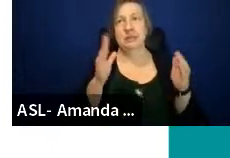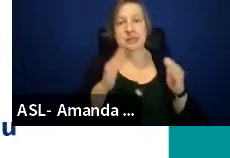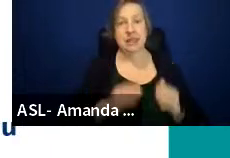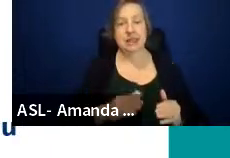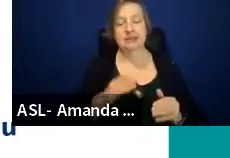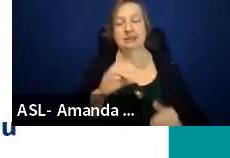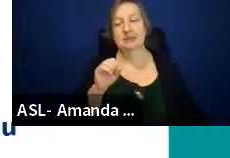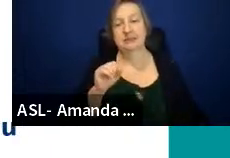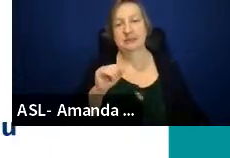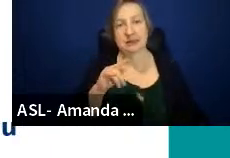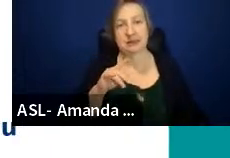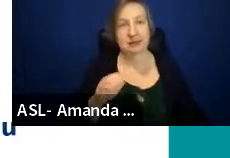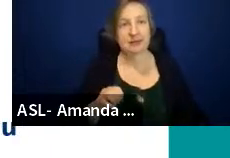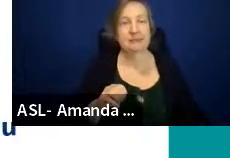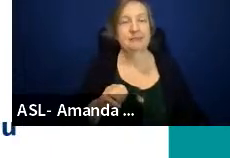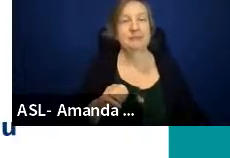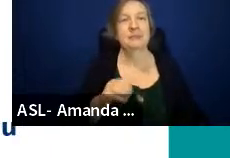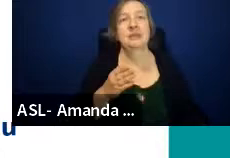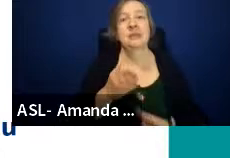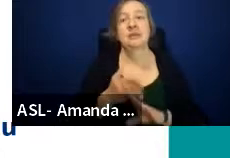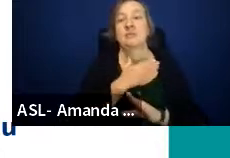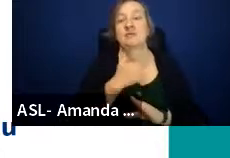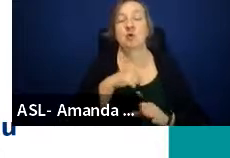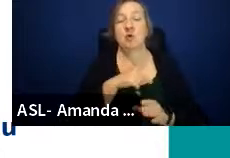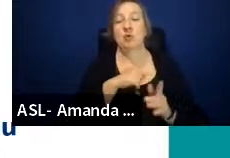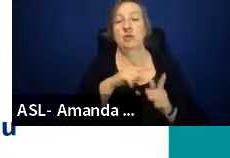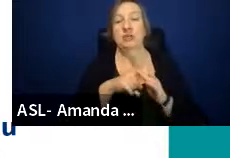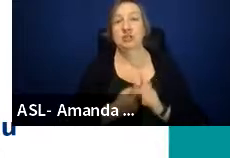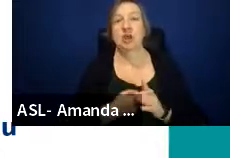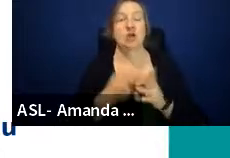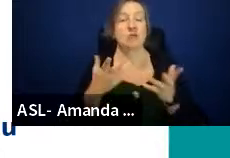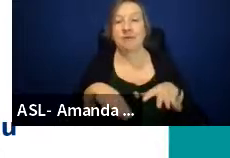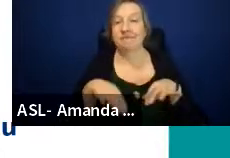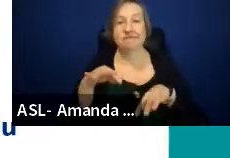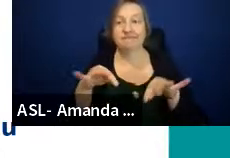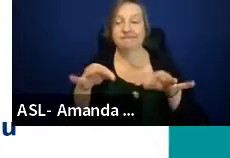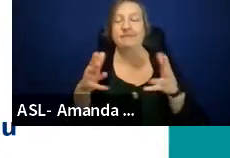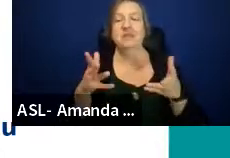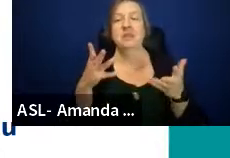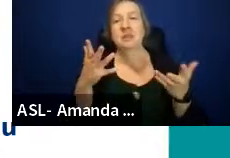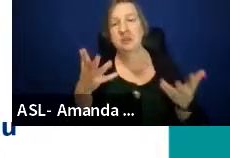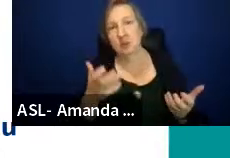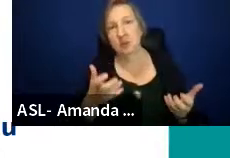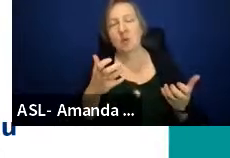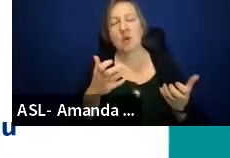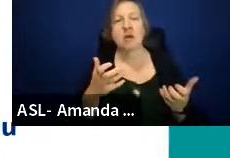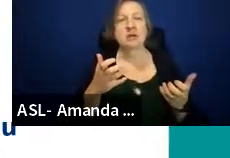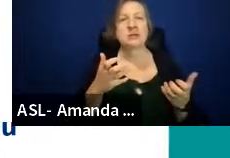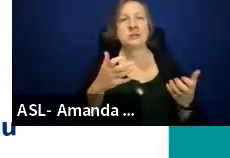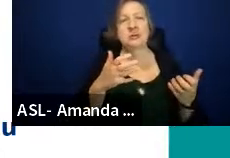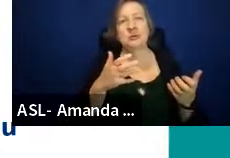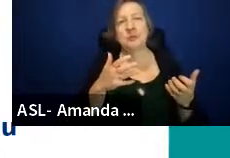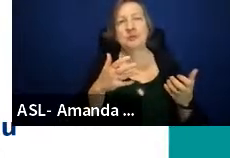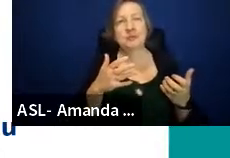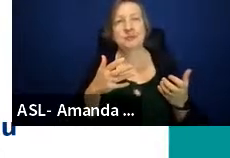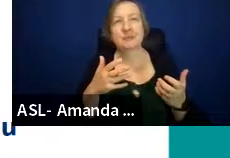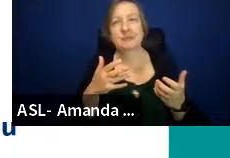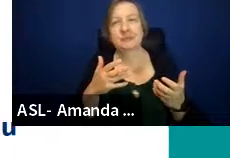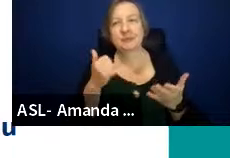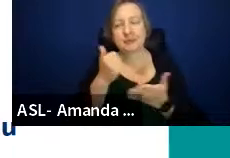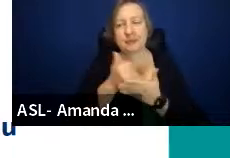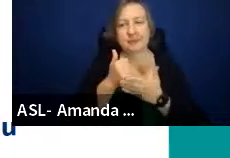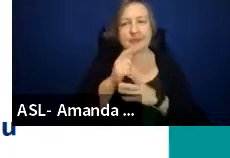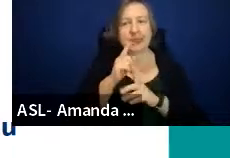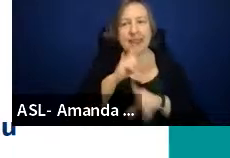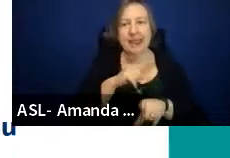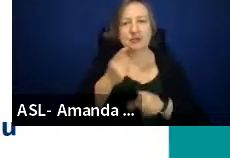slide. Before we dig into the findings, we want to close the loop on some questions that we got from our September